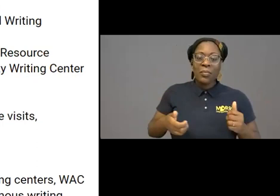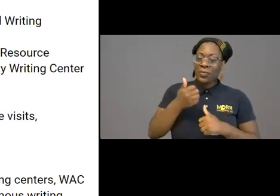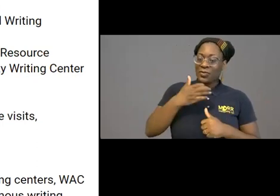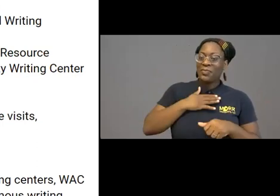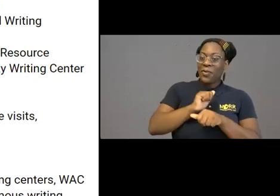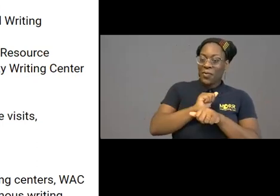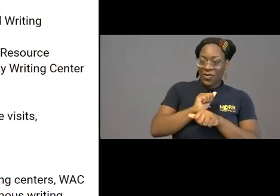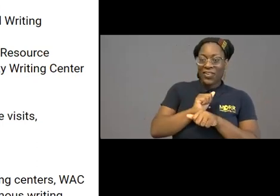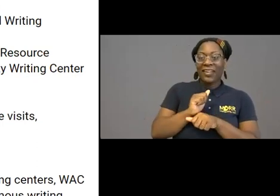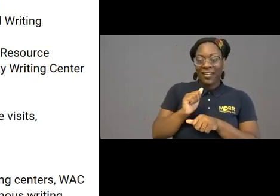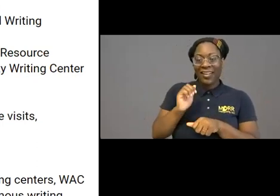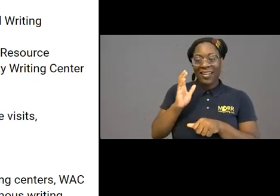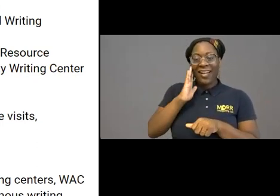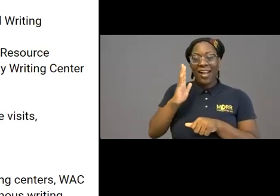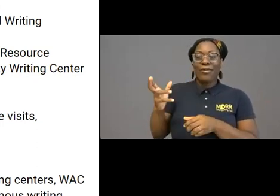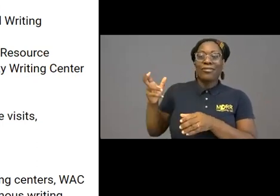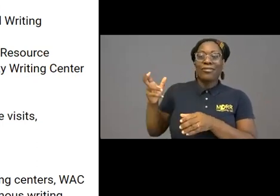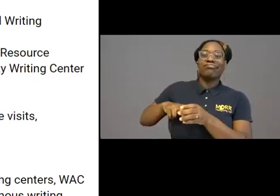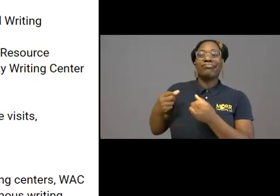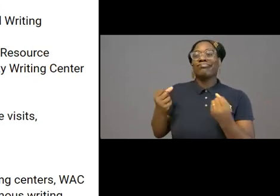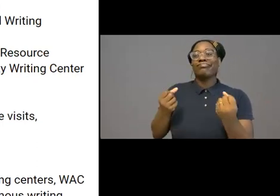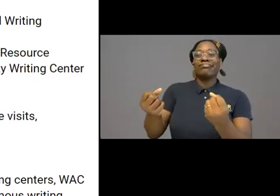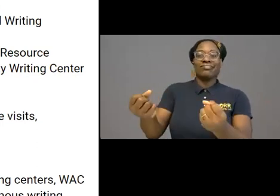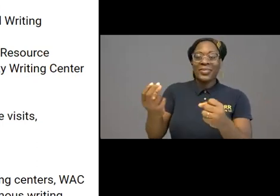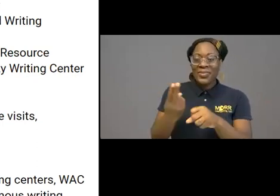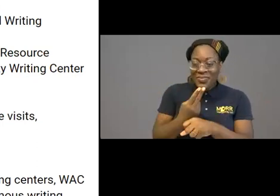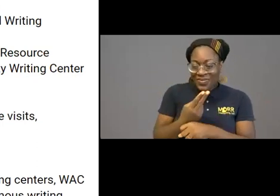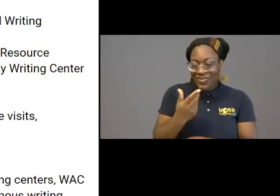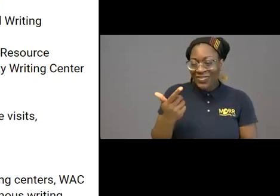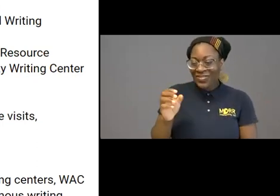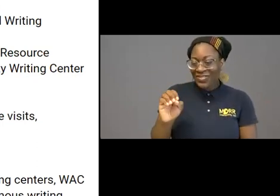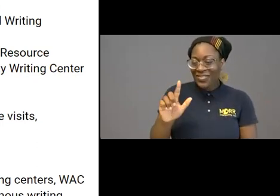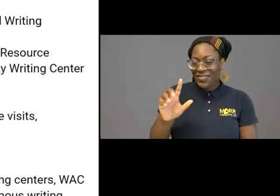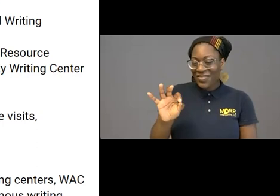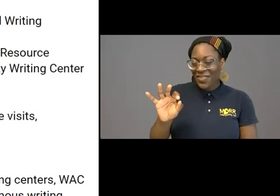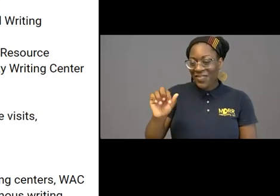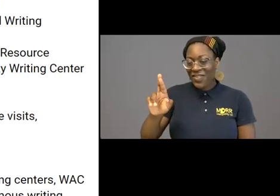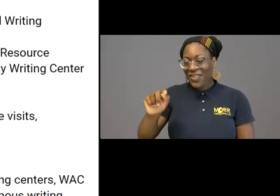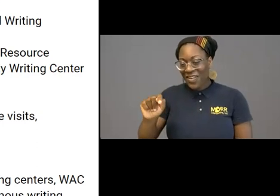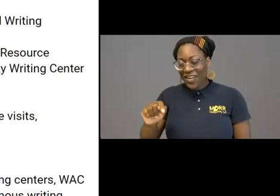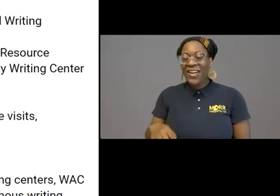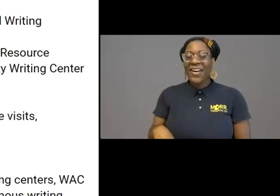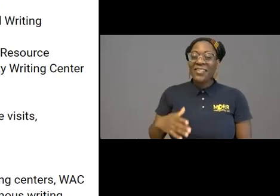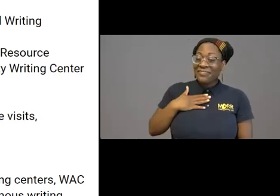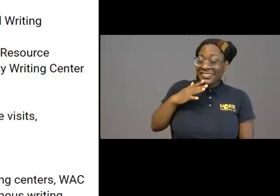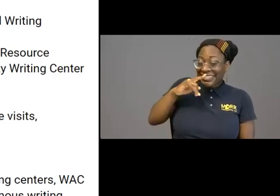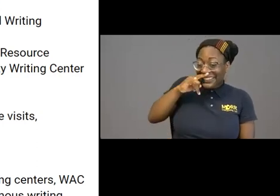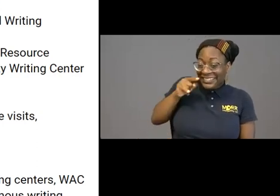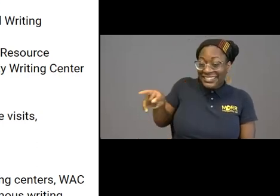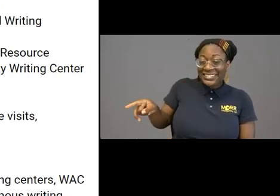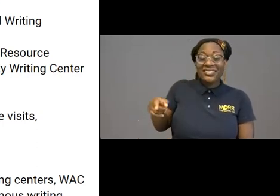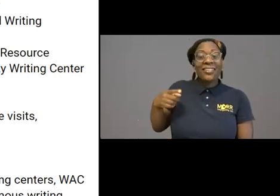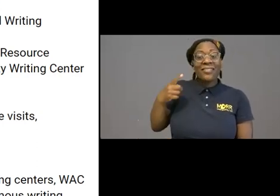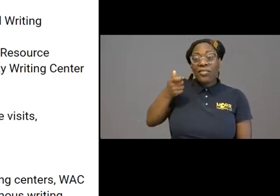kids to and from school on a golf cart, and it's sort of ridiculous, but it's also really, really convenient. There's no